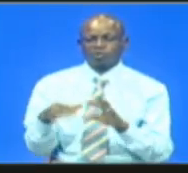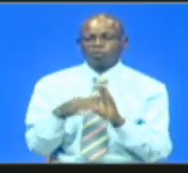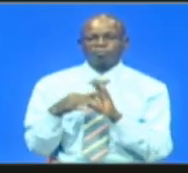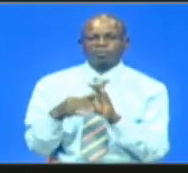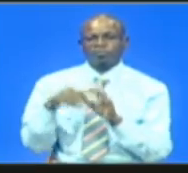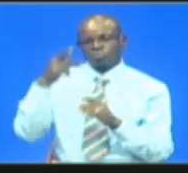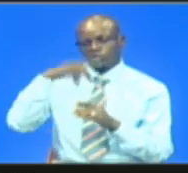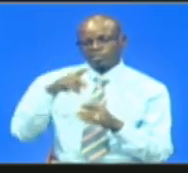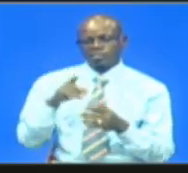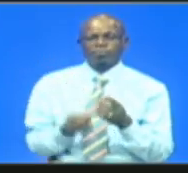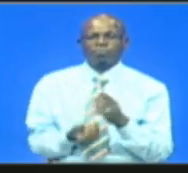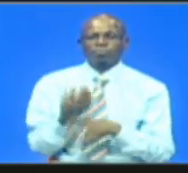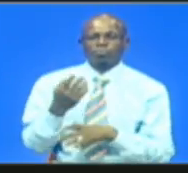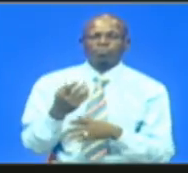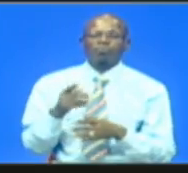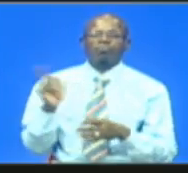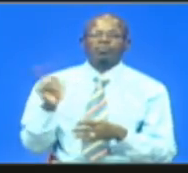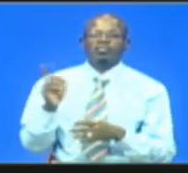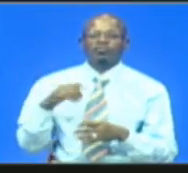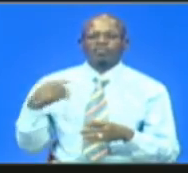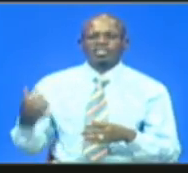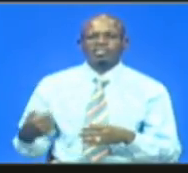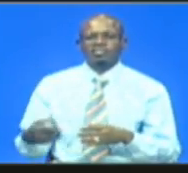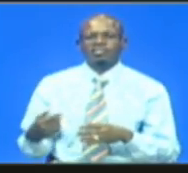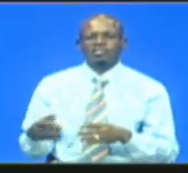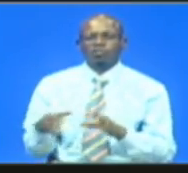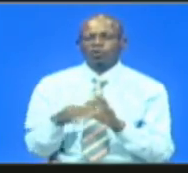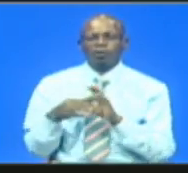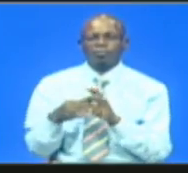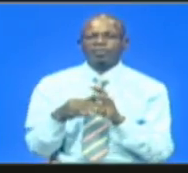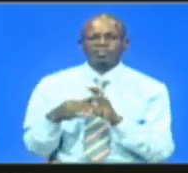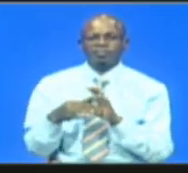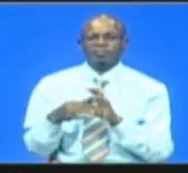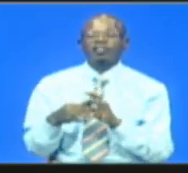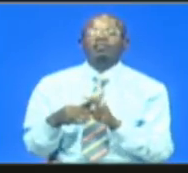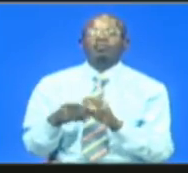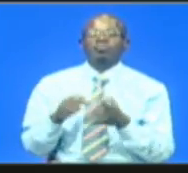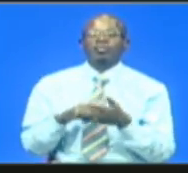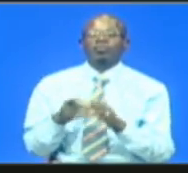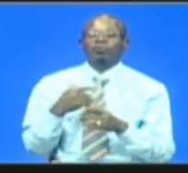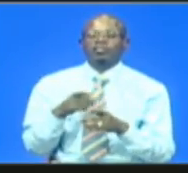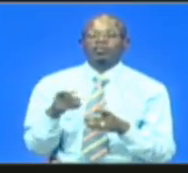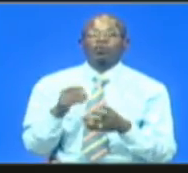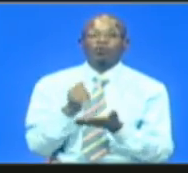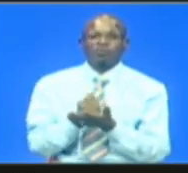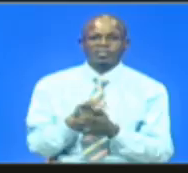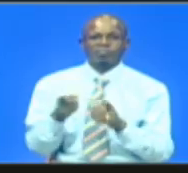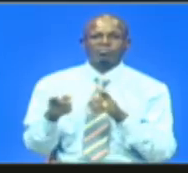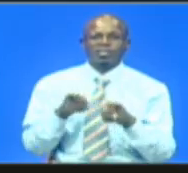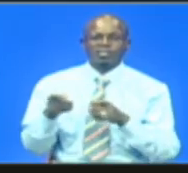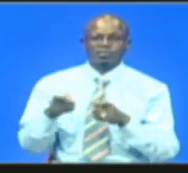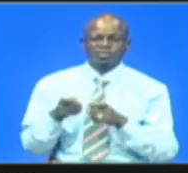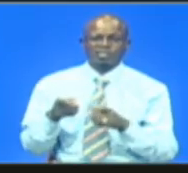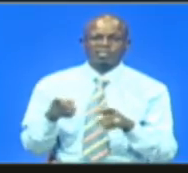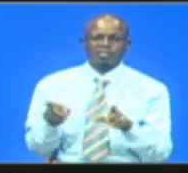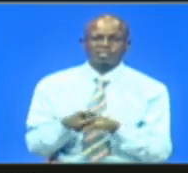by the Ministry of Industry, Trade and Cooperatives, which seeks to rid the sector of mismanagement, which has seen members' funds embezzled. Here's Lillian